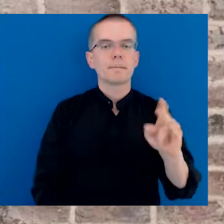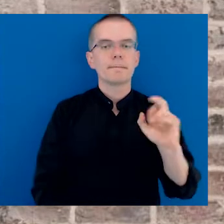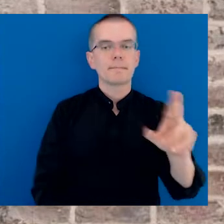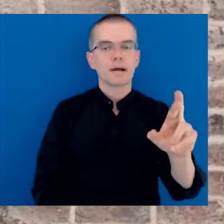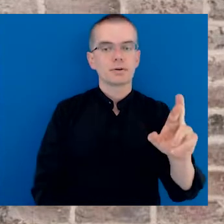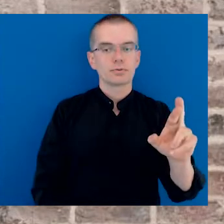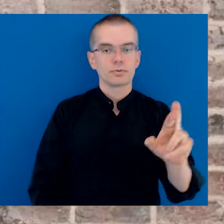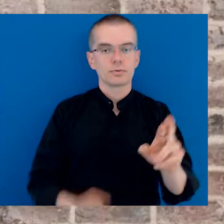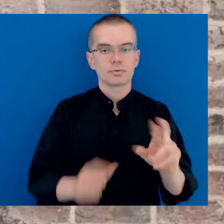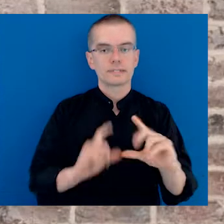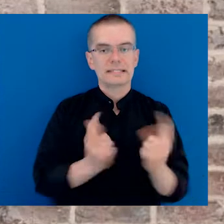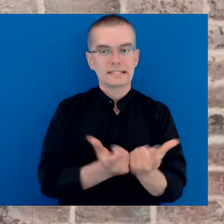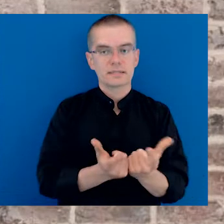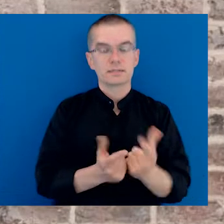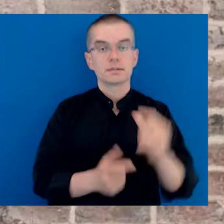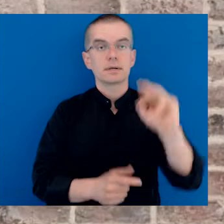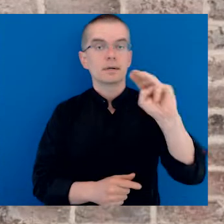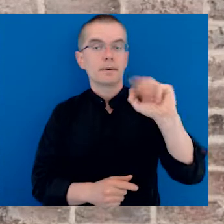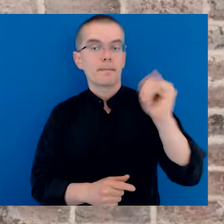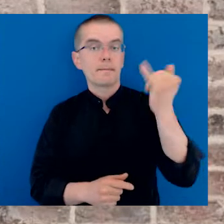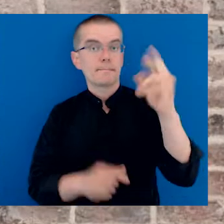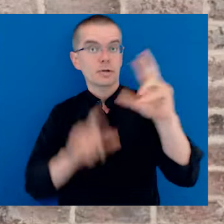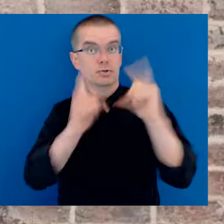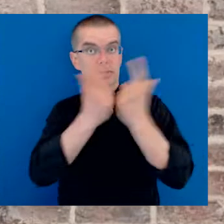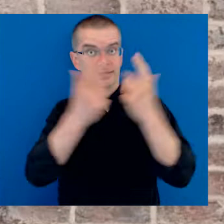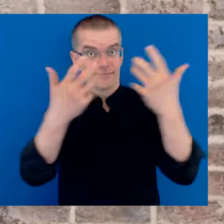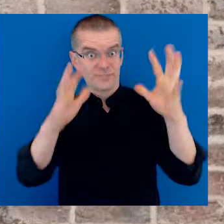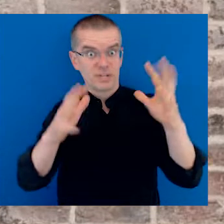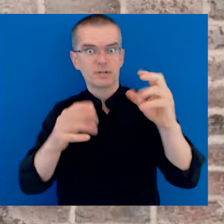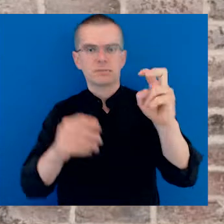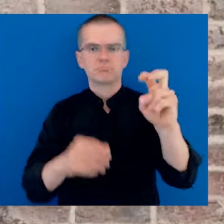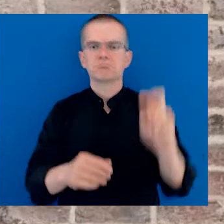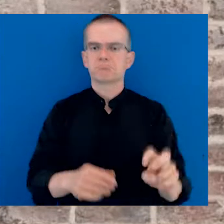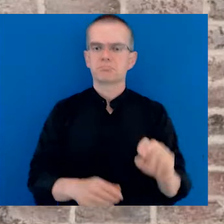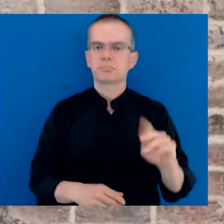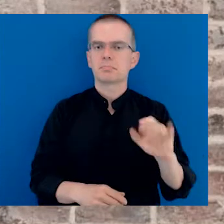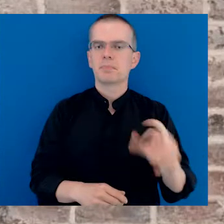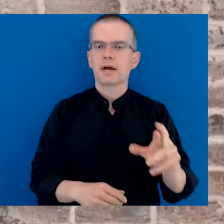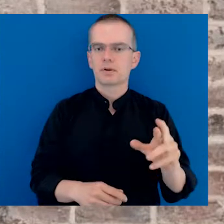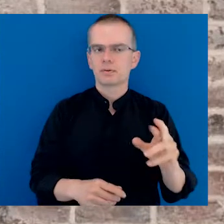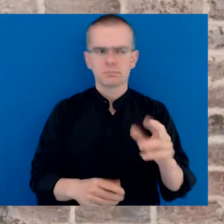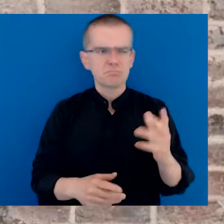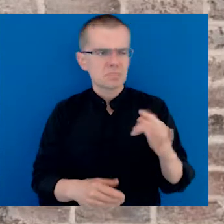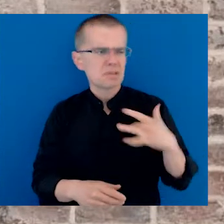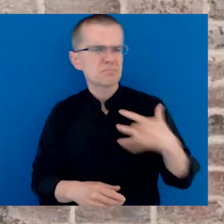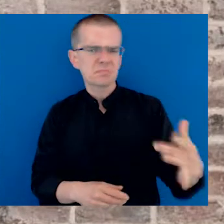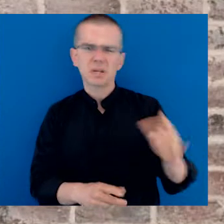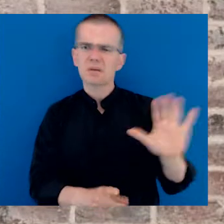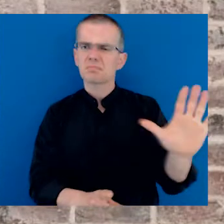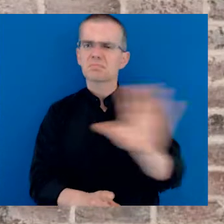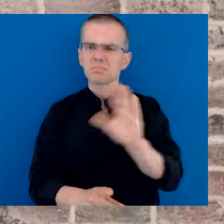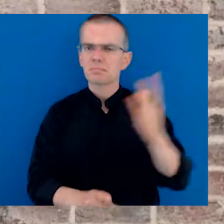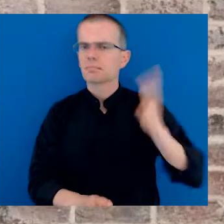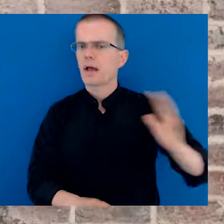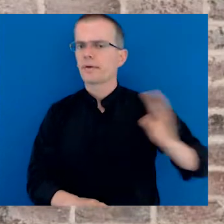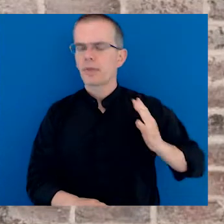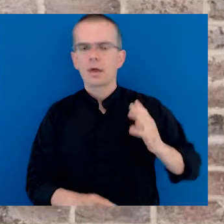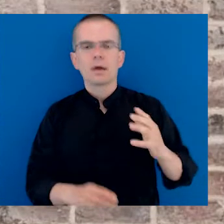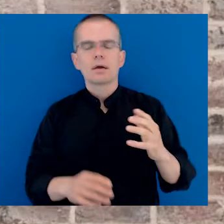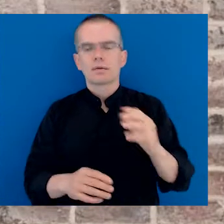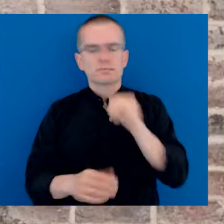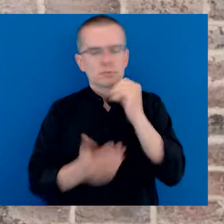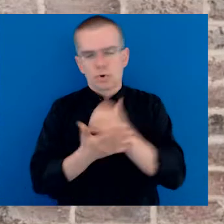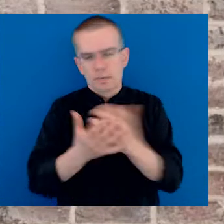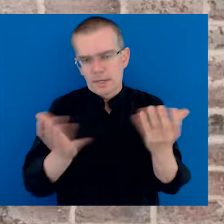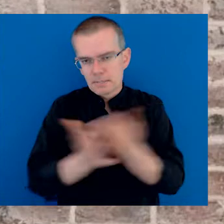then playing in the majors, which was not unusual in those days. Players didn't make that much money if they could be playing for a couple of years, even in the